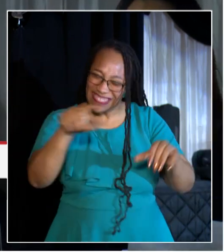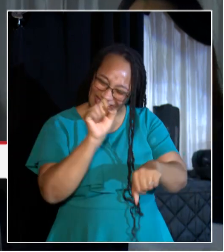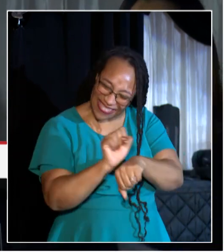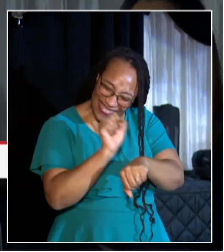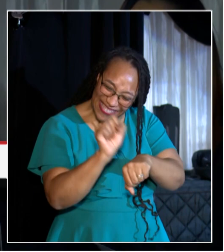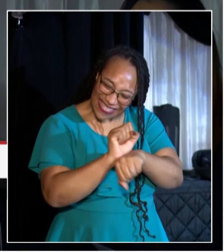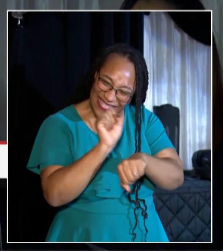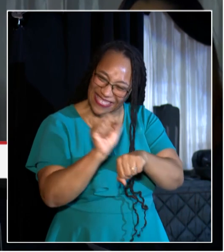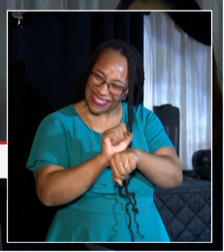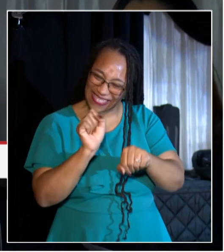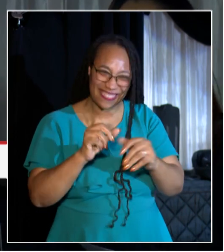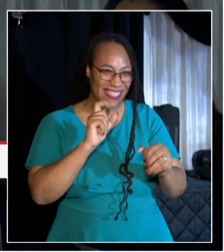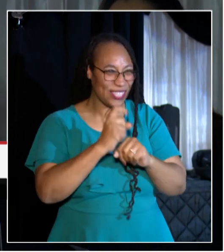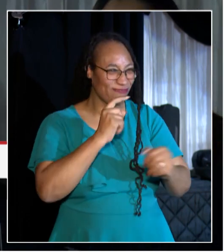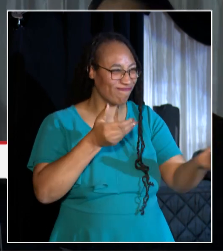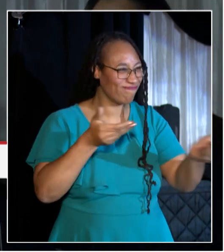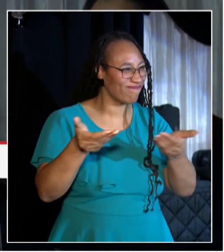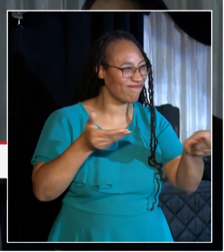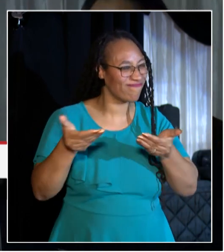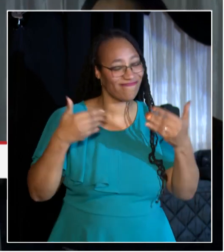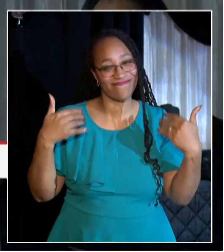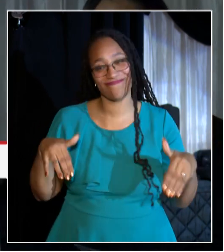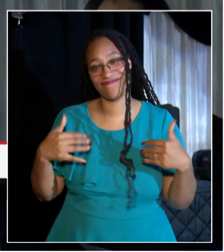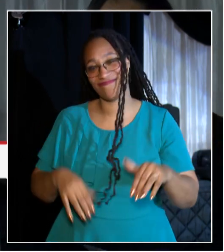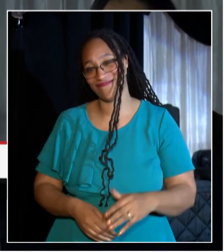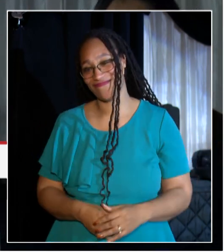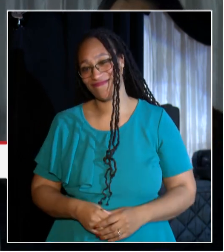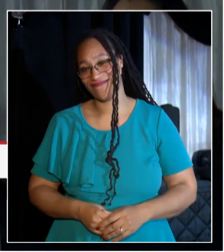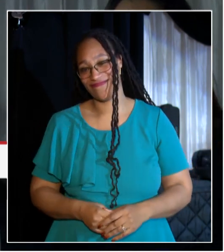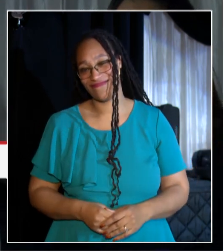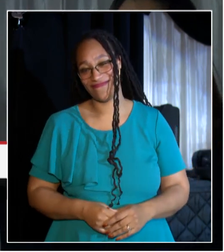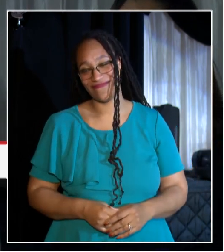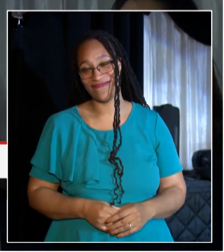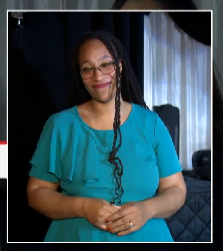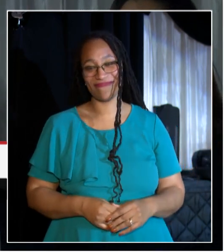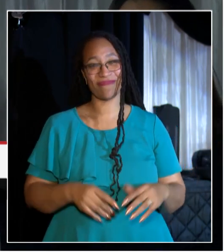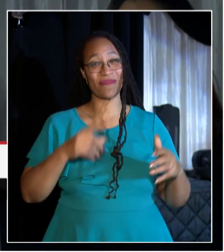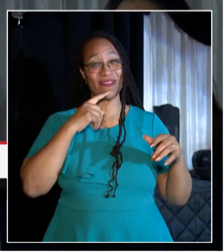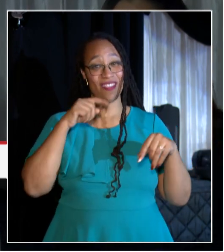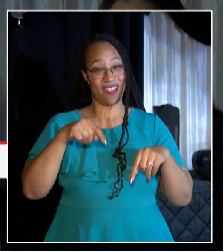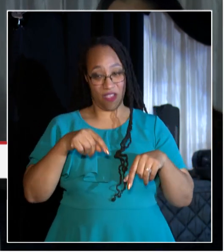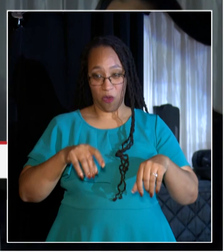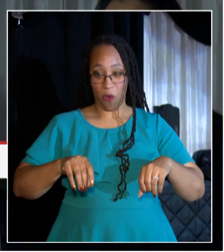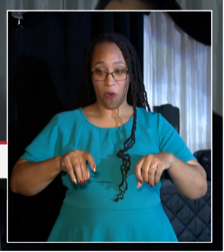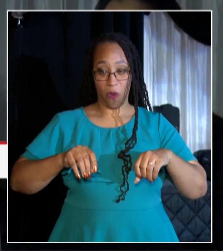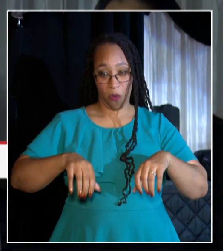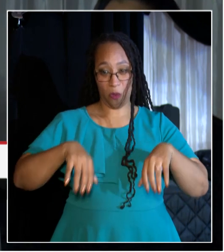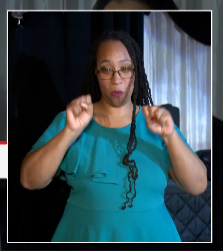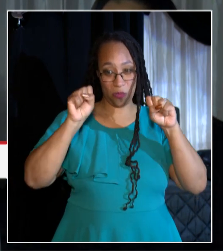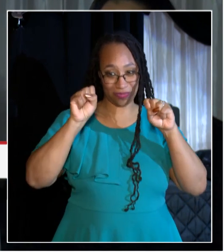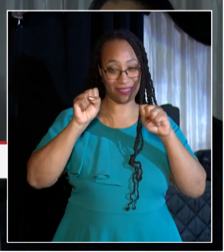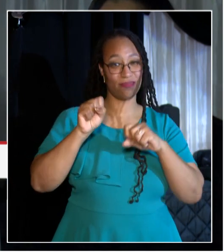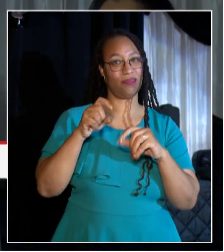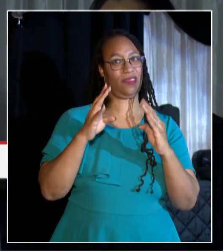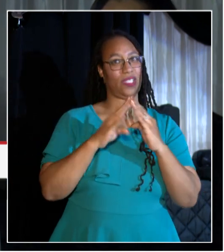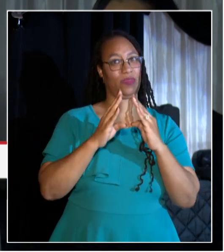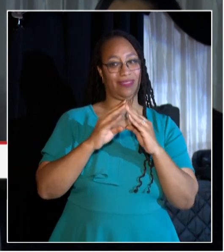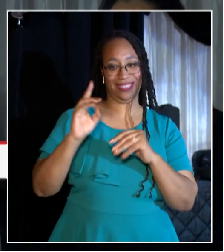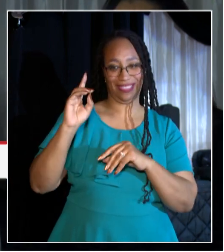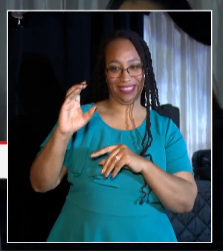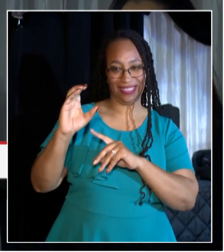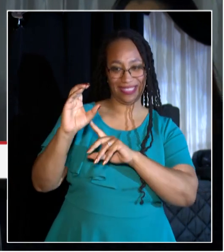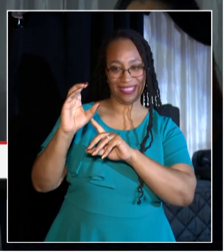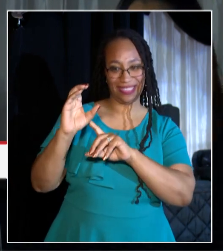be doing a downtown job fair, I think February 5th, so check it out. So